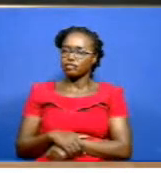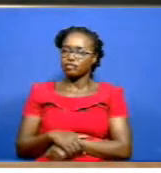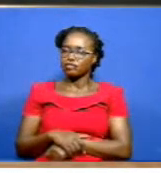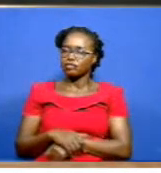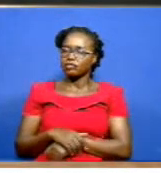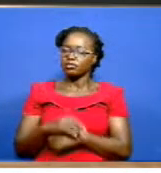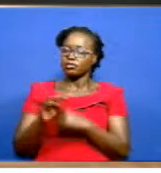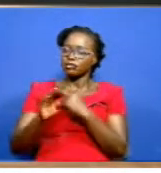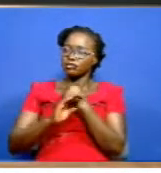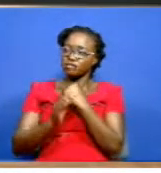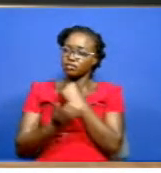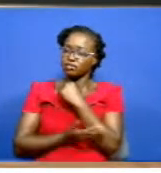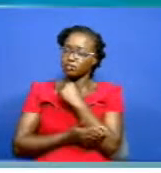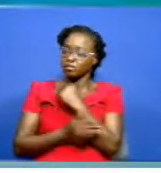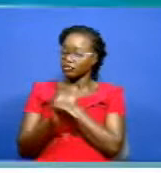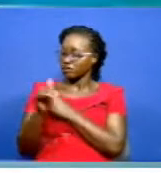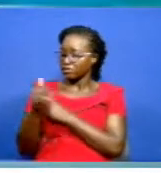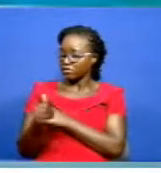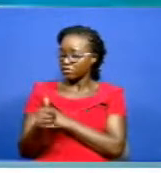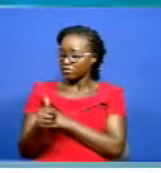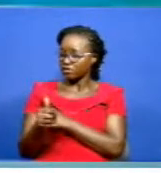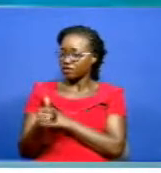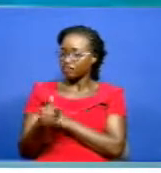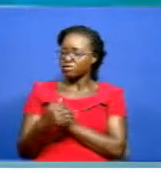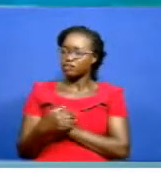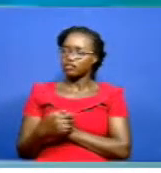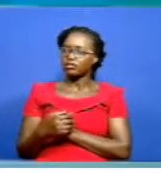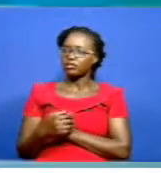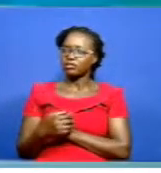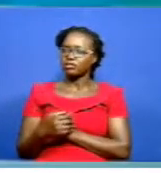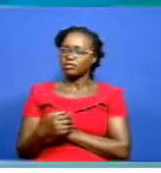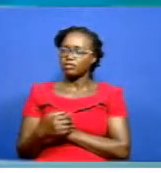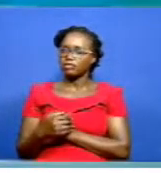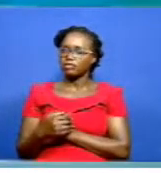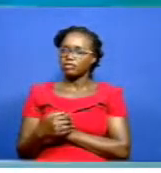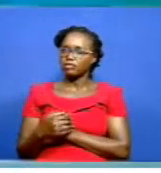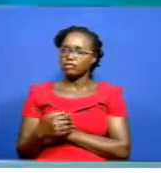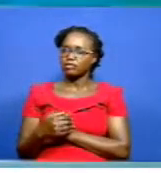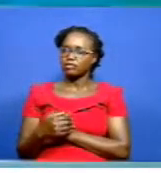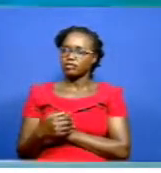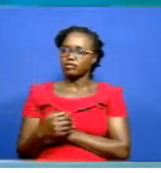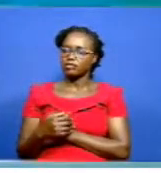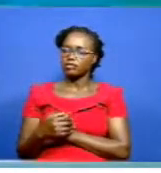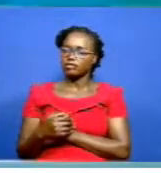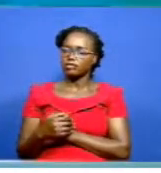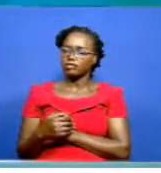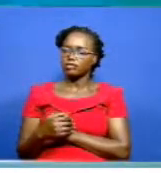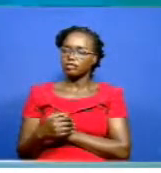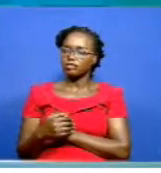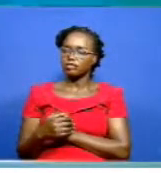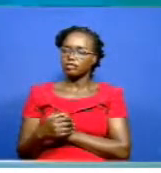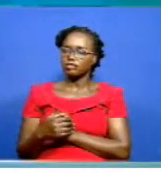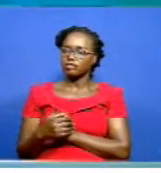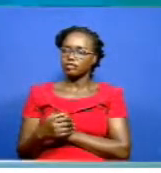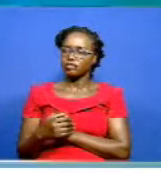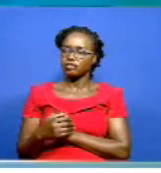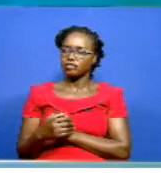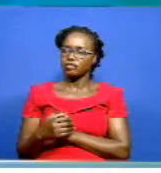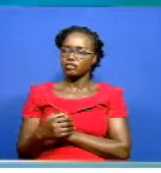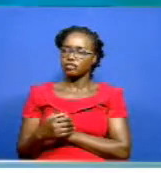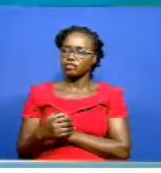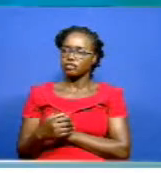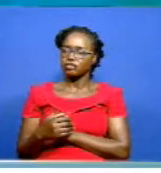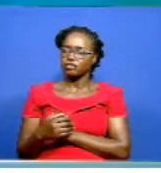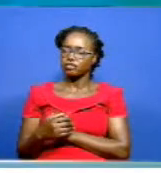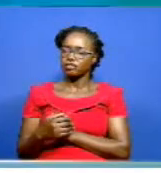pregnancy, the studies have not been done yet on that. So it's unless if